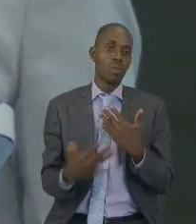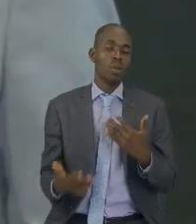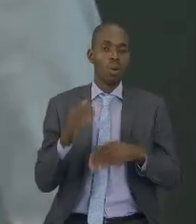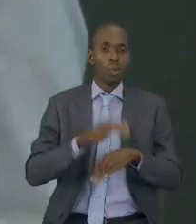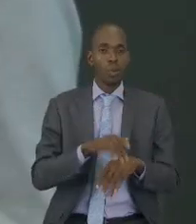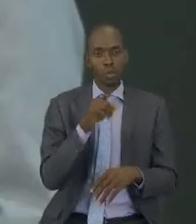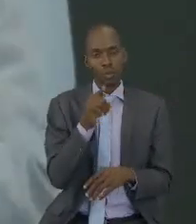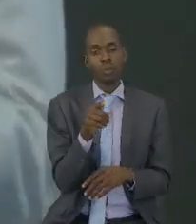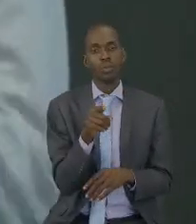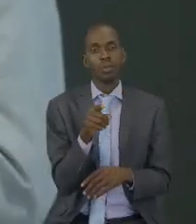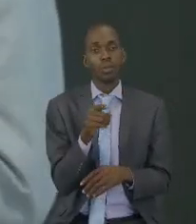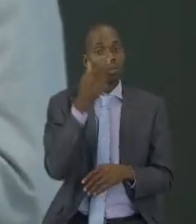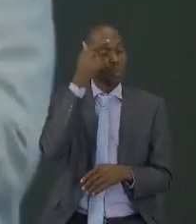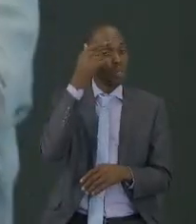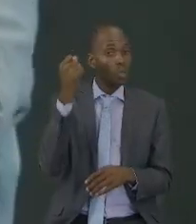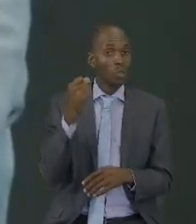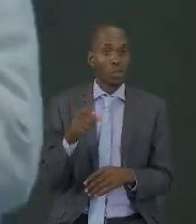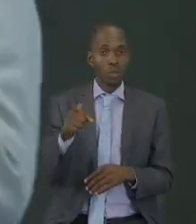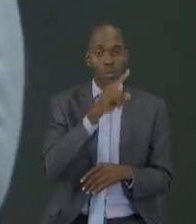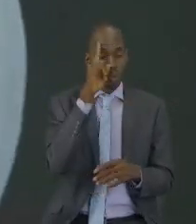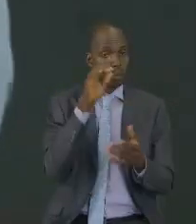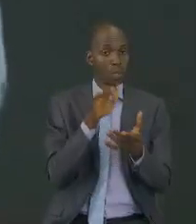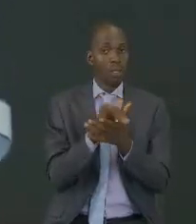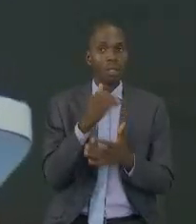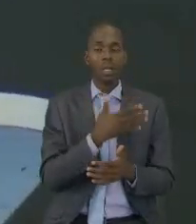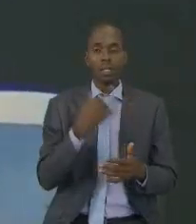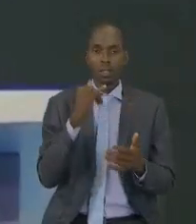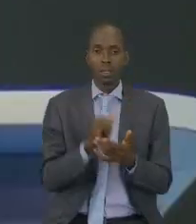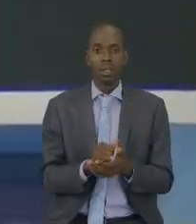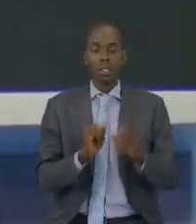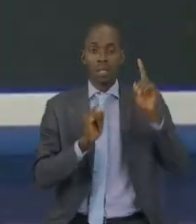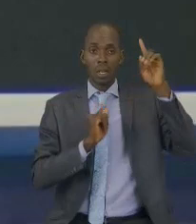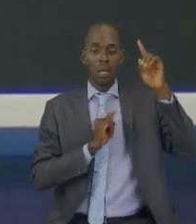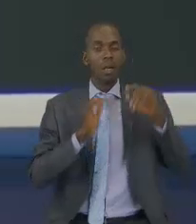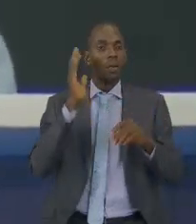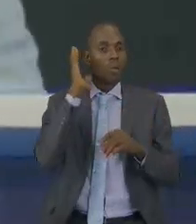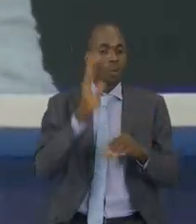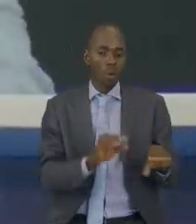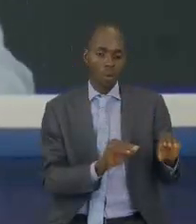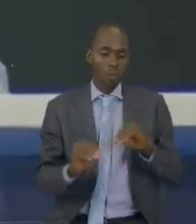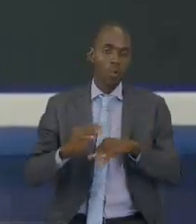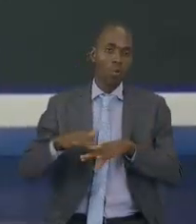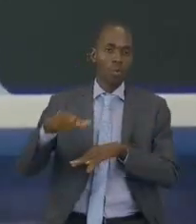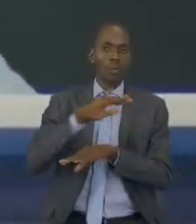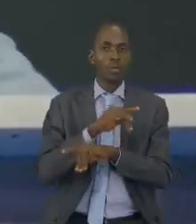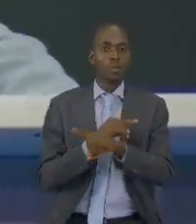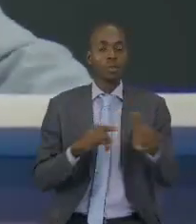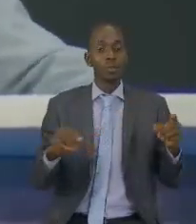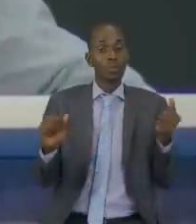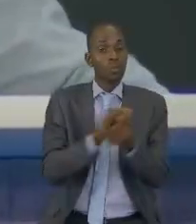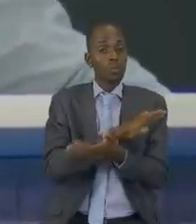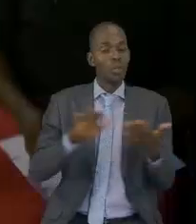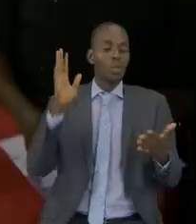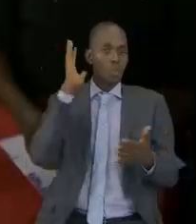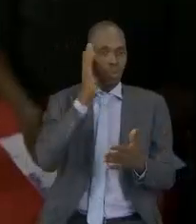you, because you believe, he says, I will pass over you. Destruction will